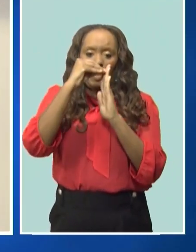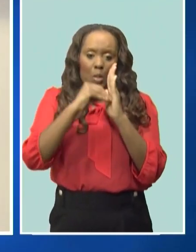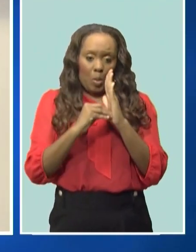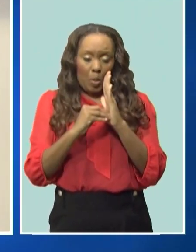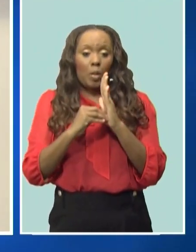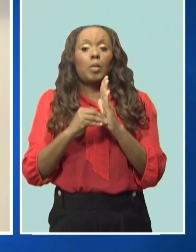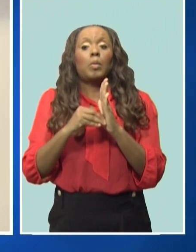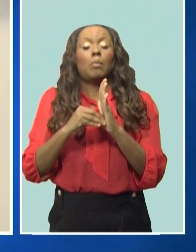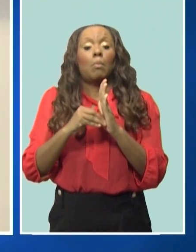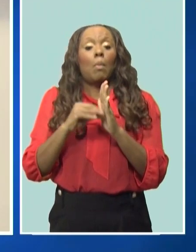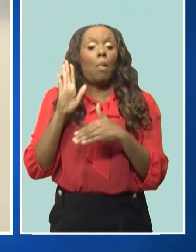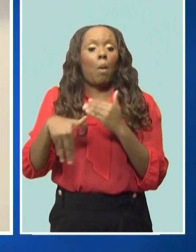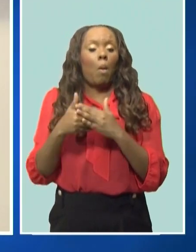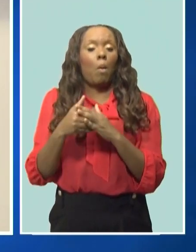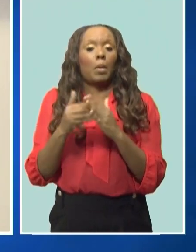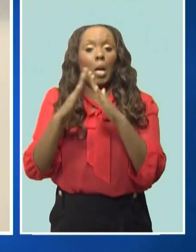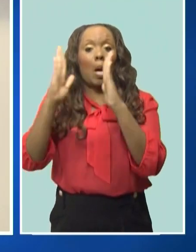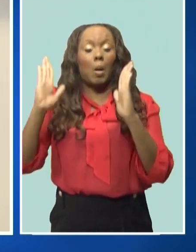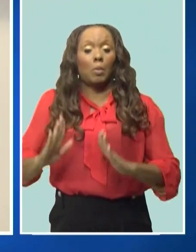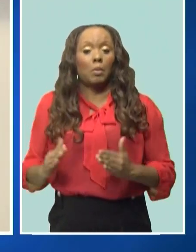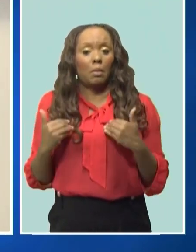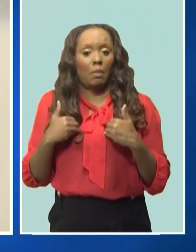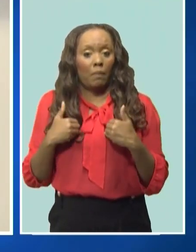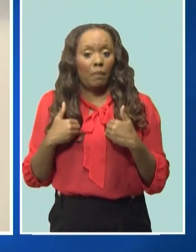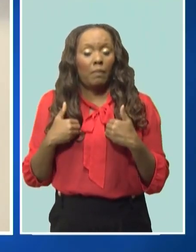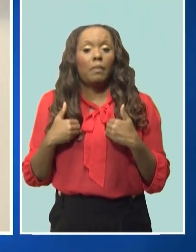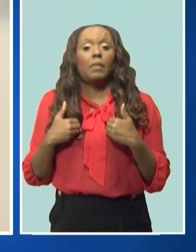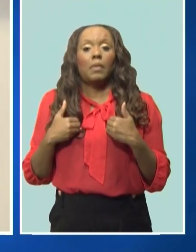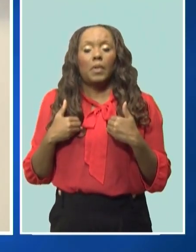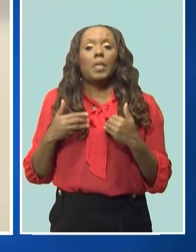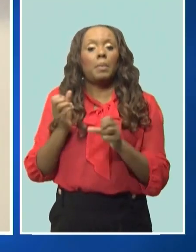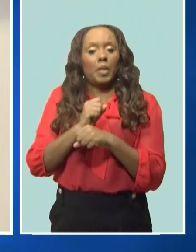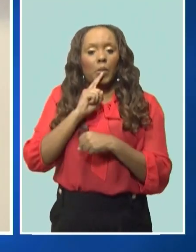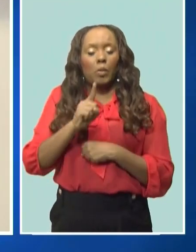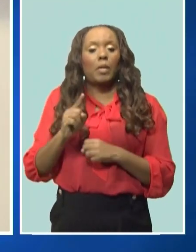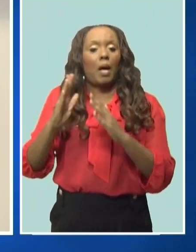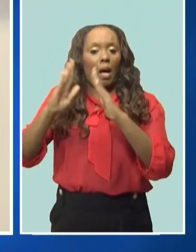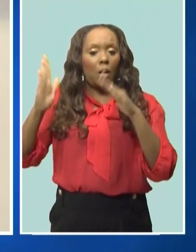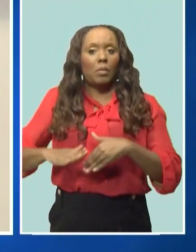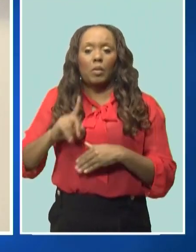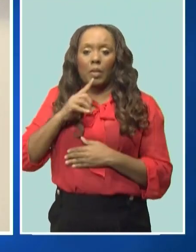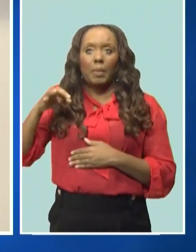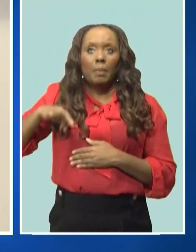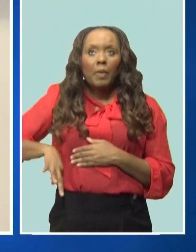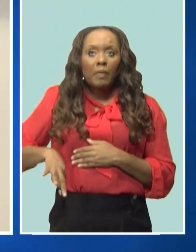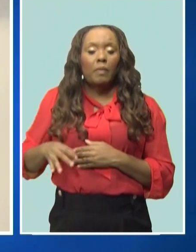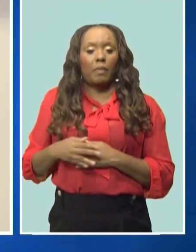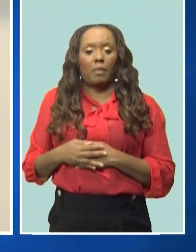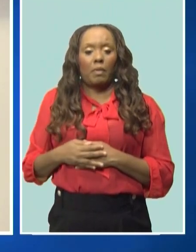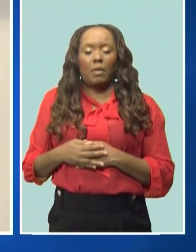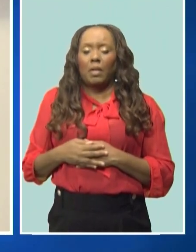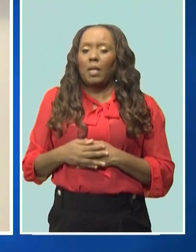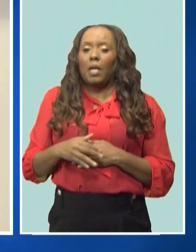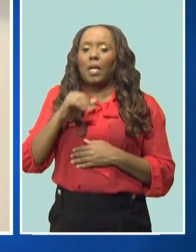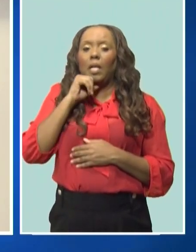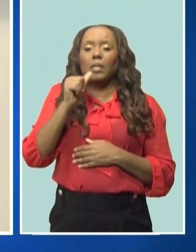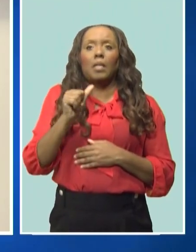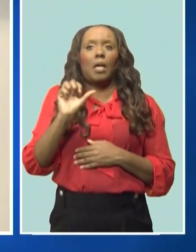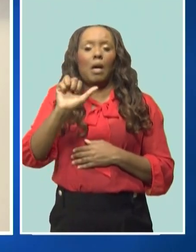to ensuring that the benefit actually goes to households and that the benefit is actually passed on to the consumer.